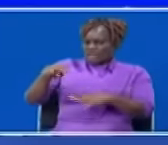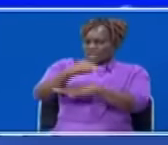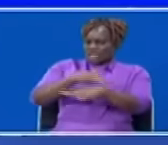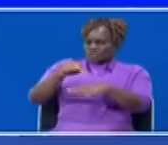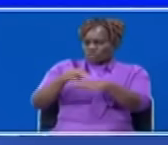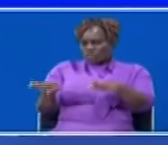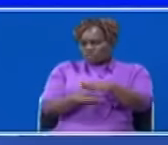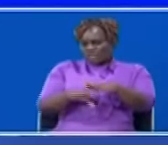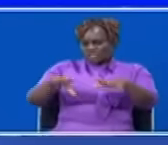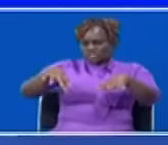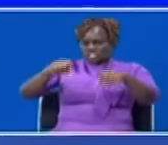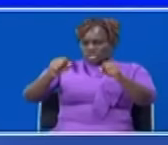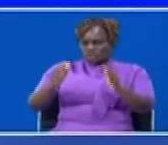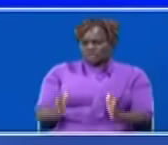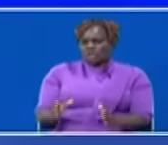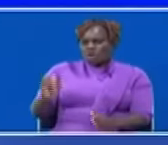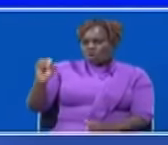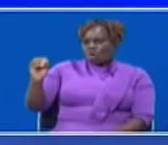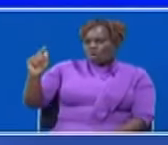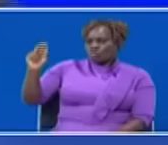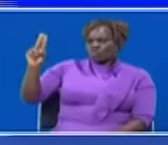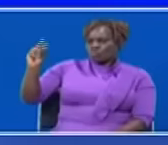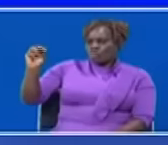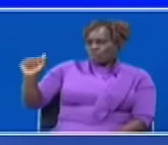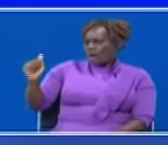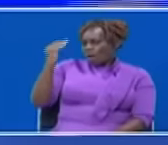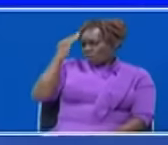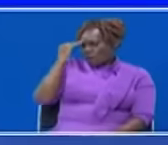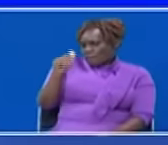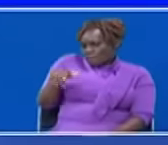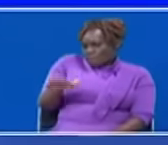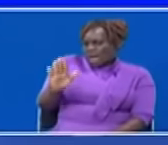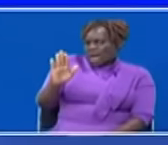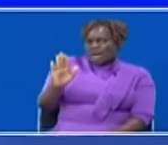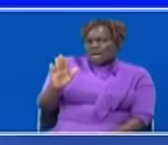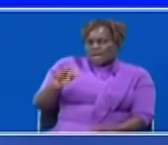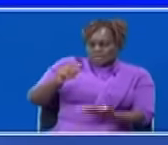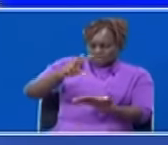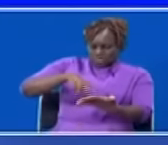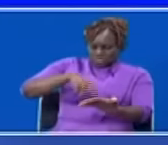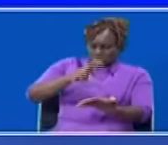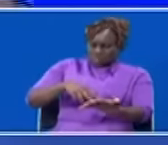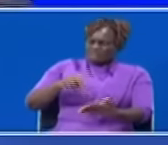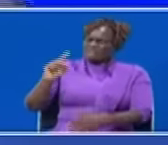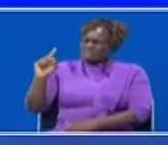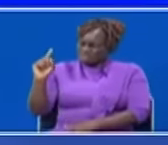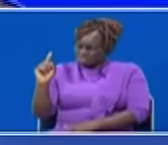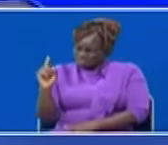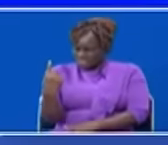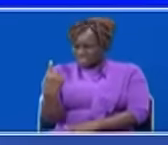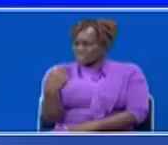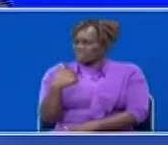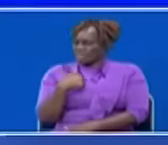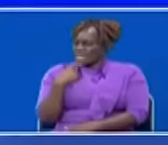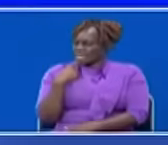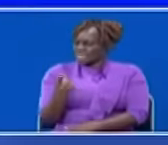chairman, mm-hmm. Dr. Paul Otuoma, yeah. who indeed is the person who read that statement. Mm-hmm. So I want, first of all, this point to be